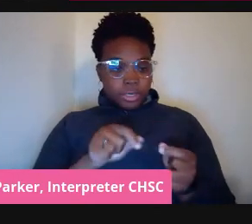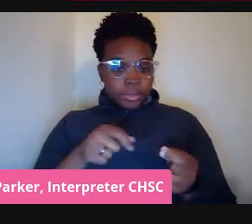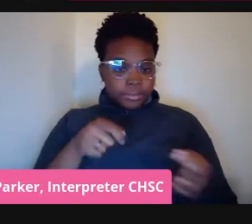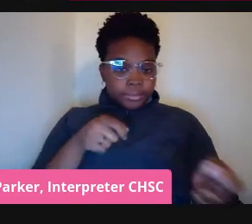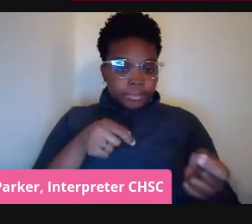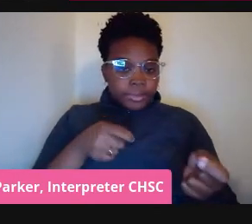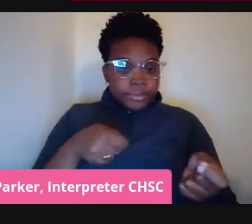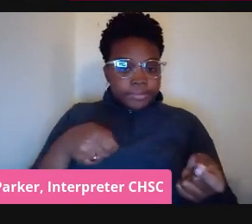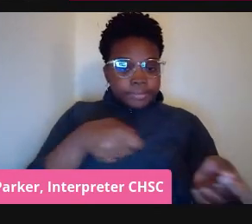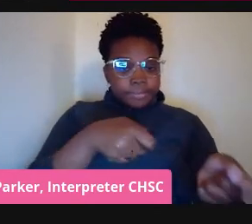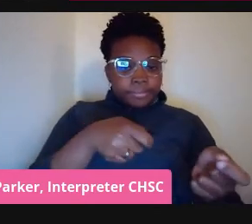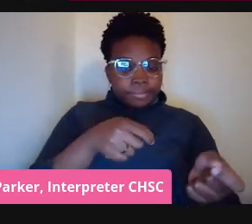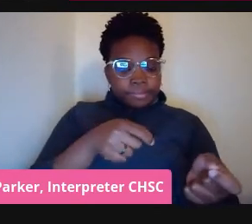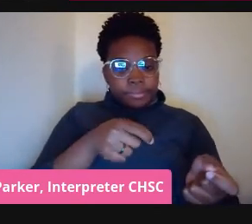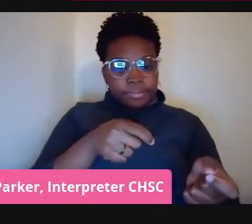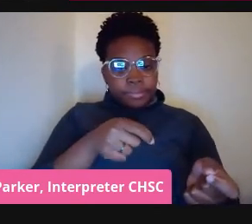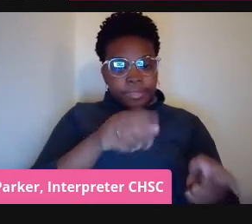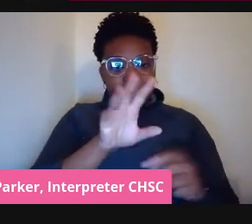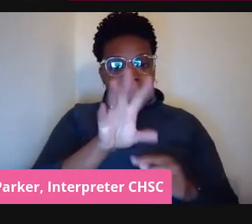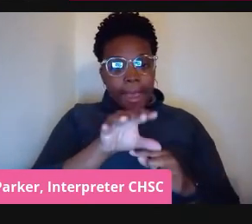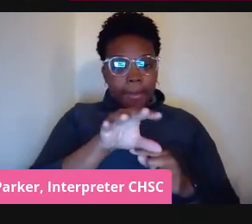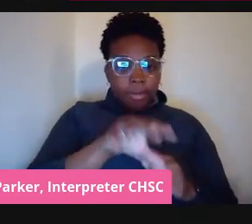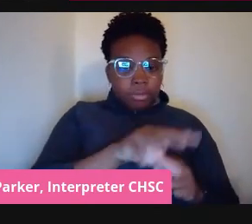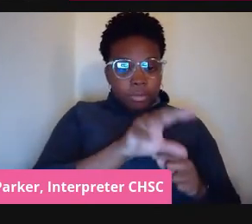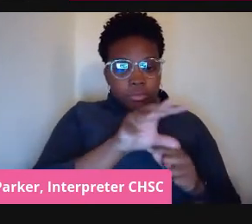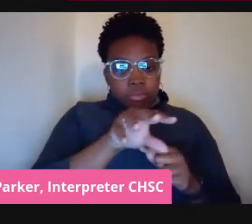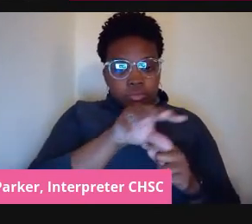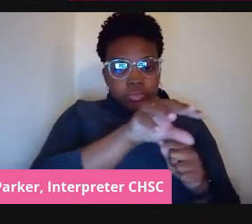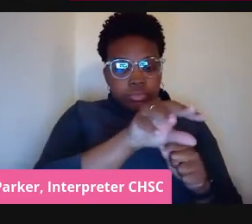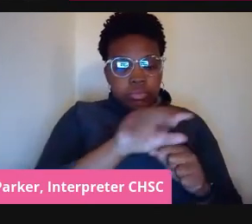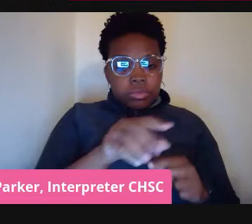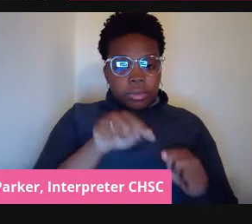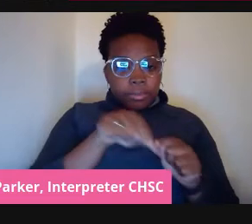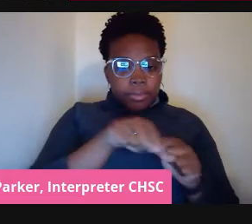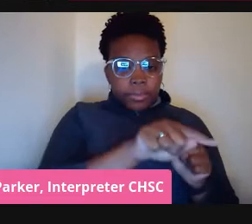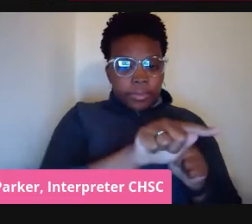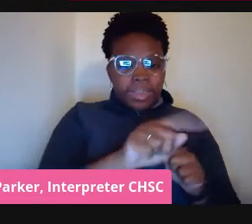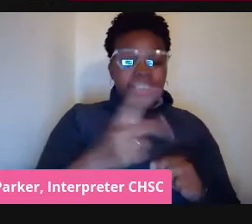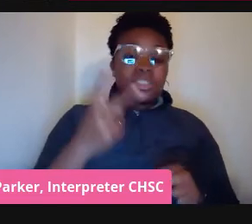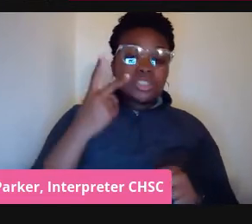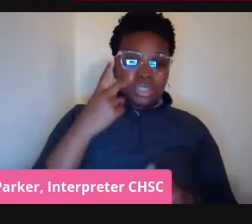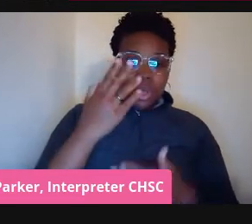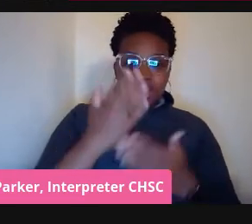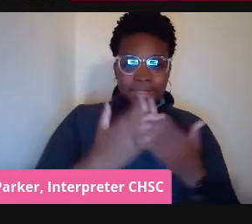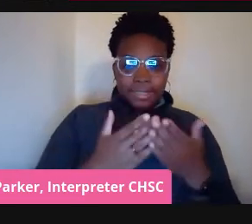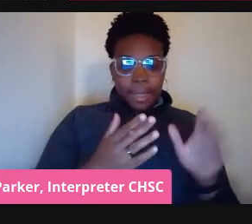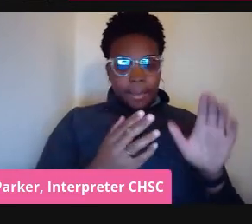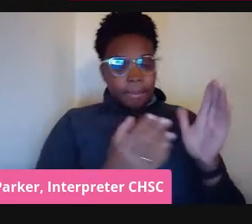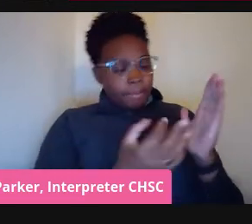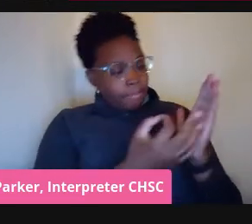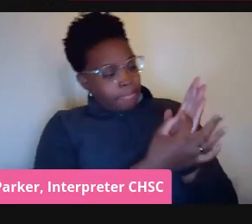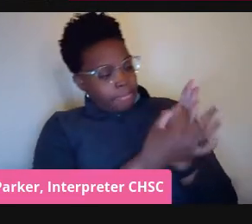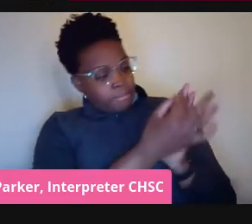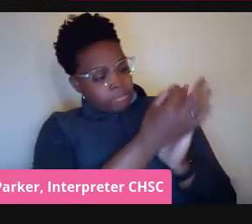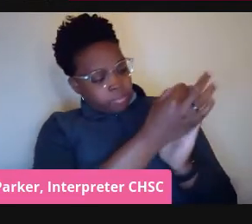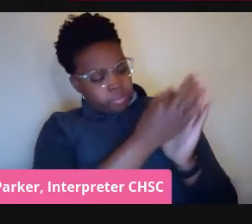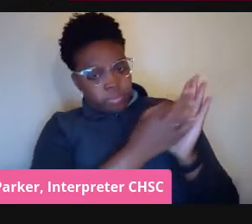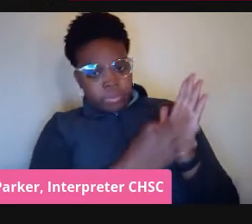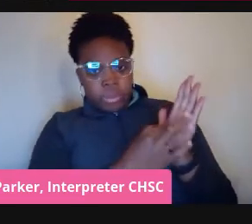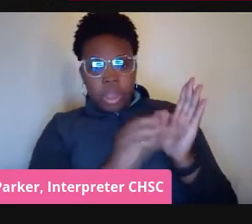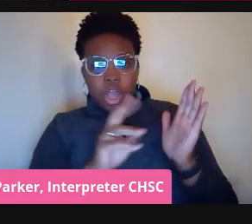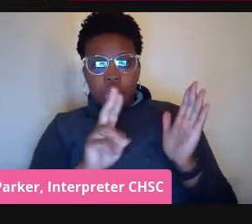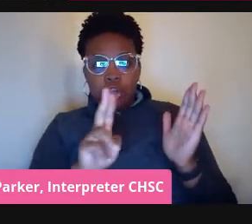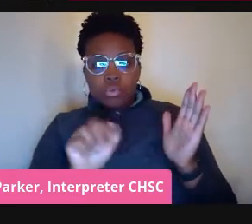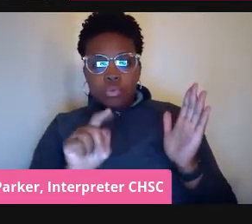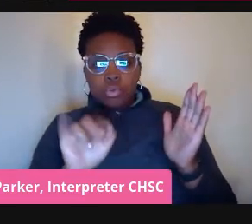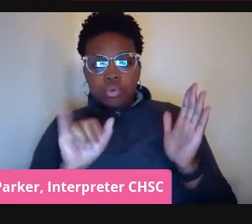tumors. And she said that she saw some within my uterine wall. So she didn't want to remove them because she was afraid that I wouldn't be